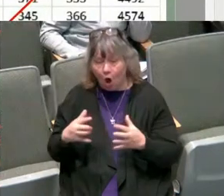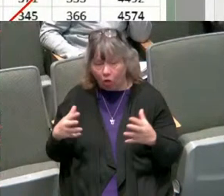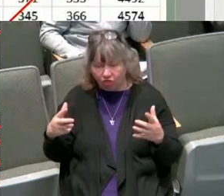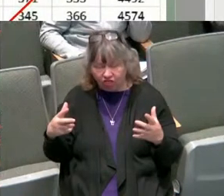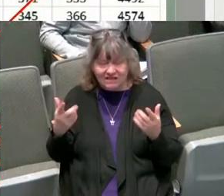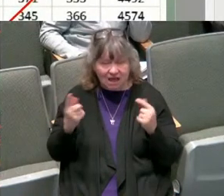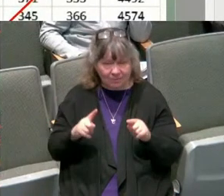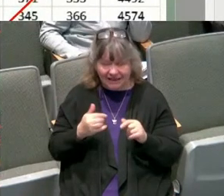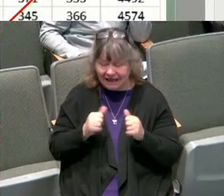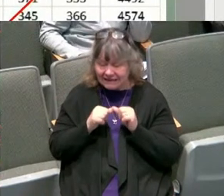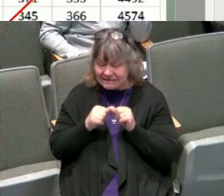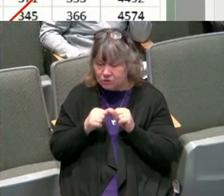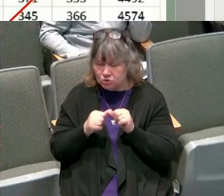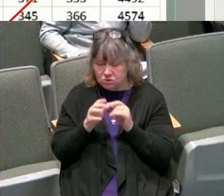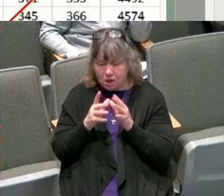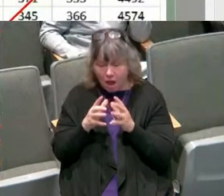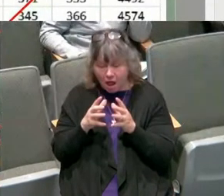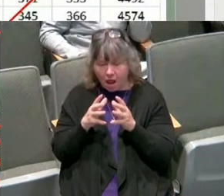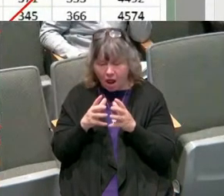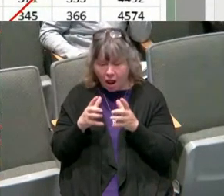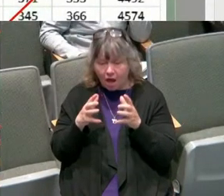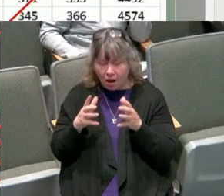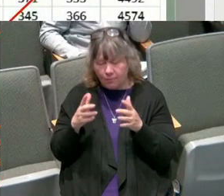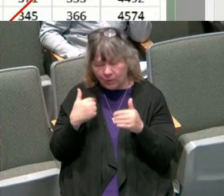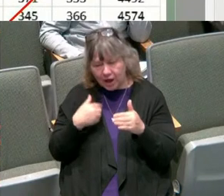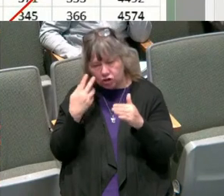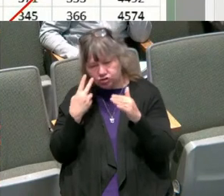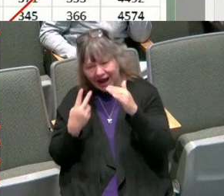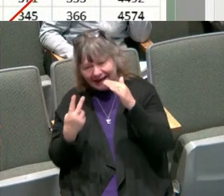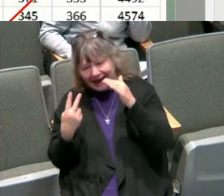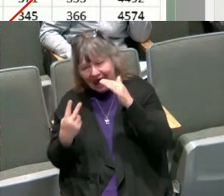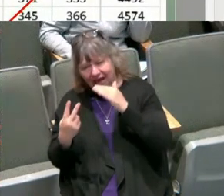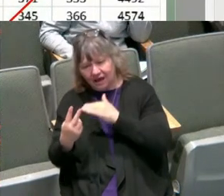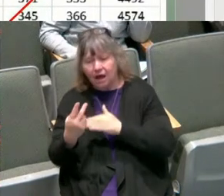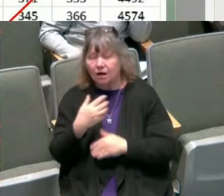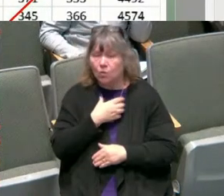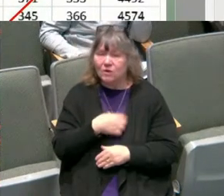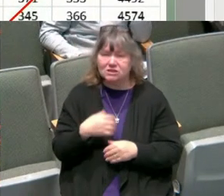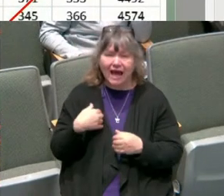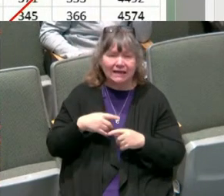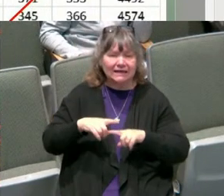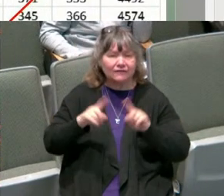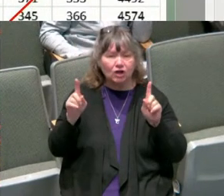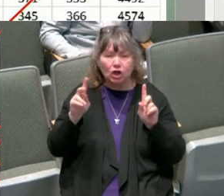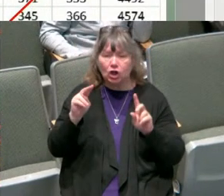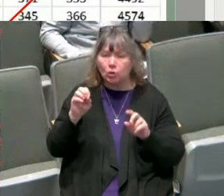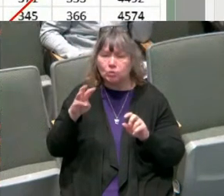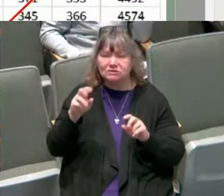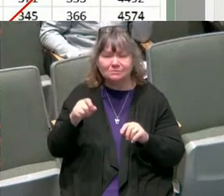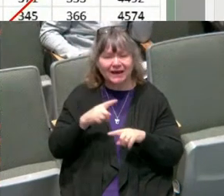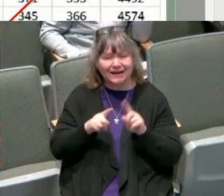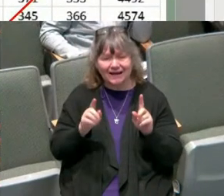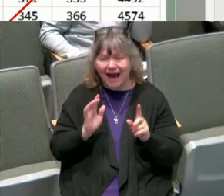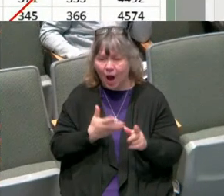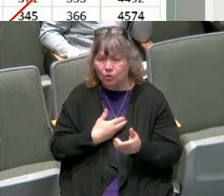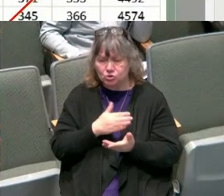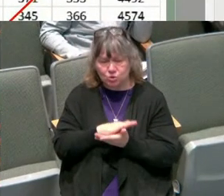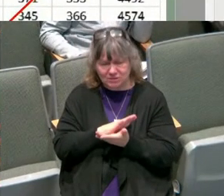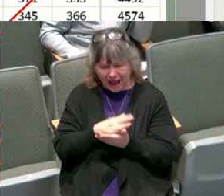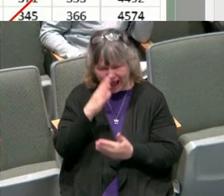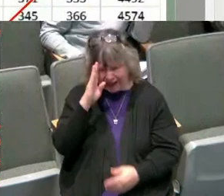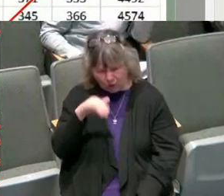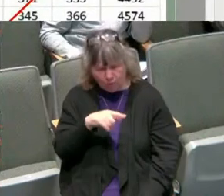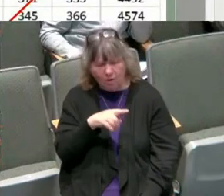it continues to come we are tracking ahead I wish I had different news for you but our schools I know that Mr